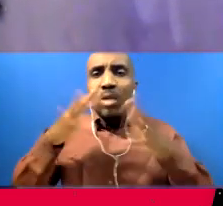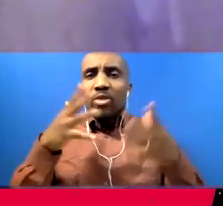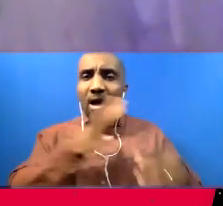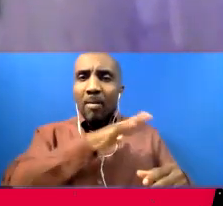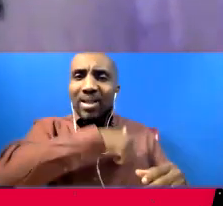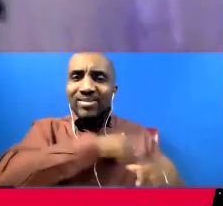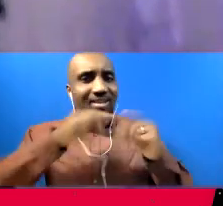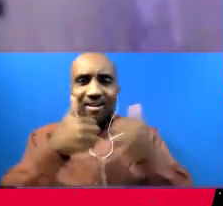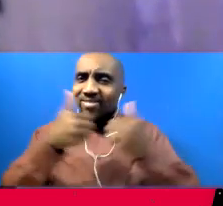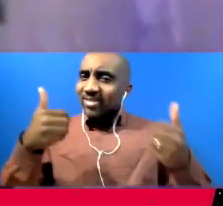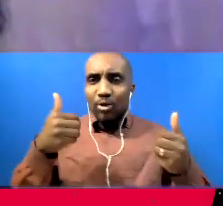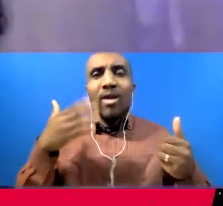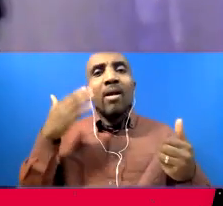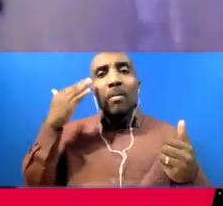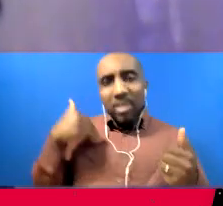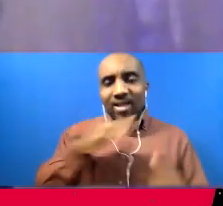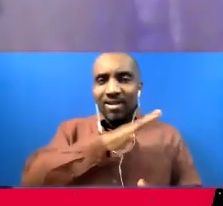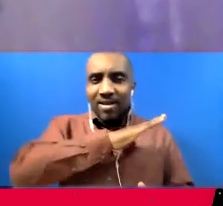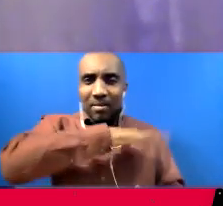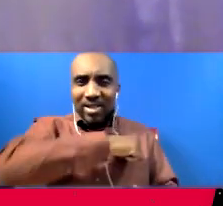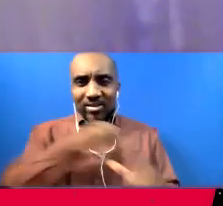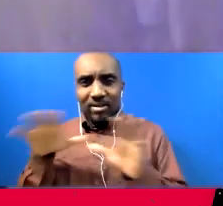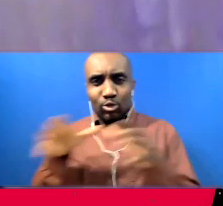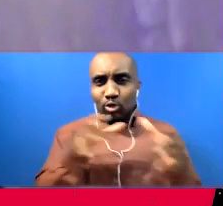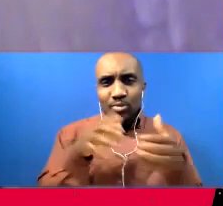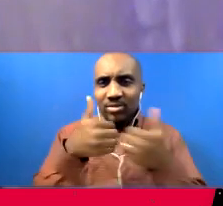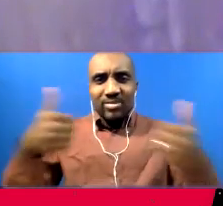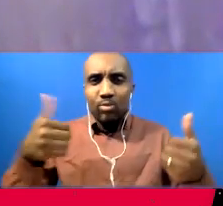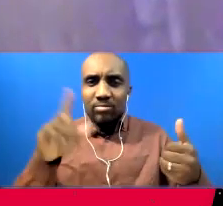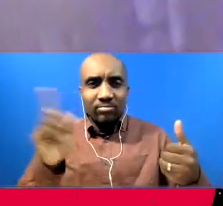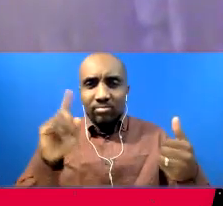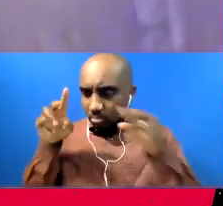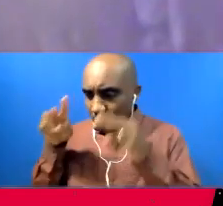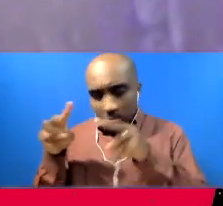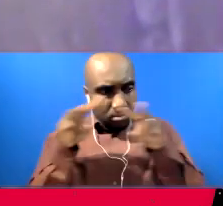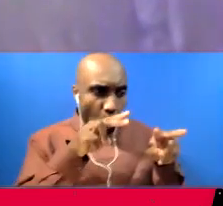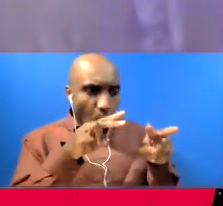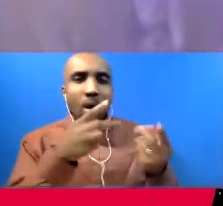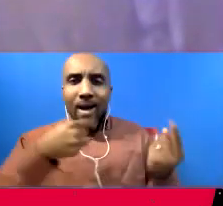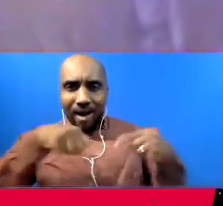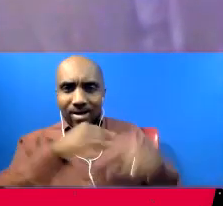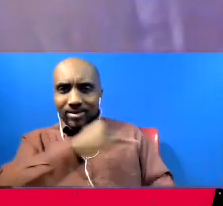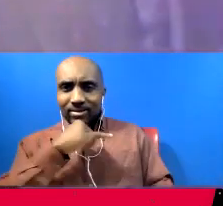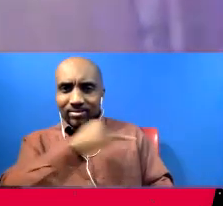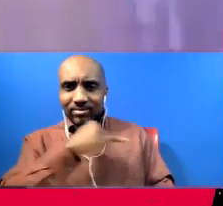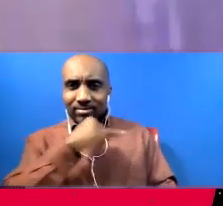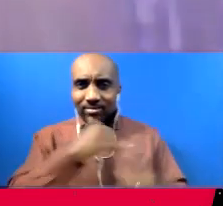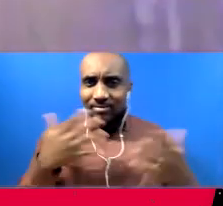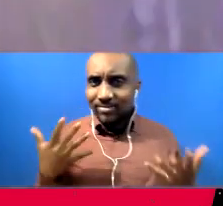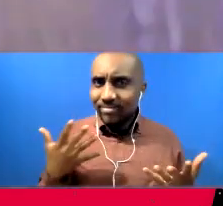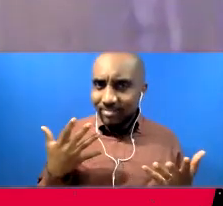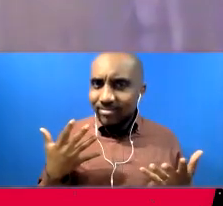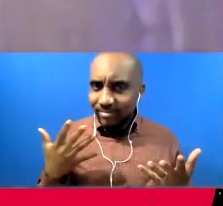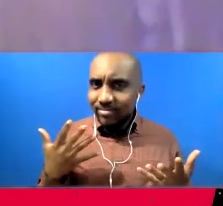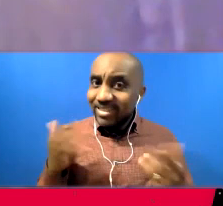cannot be separated from Palestinian liberation, because when I see them, I see us, to quote a famous video, the viral